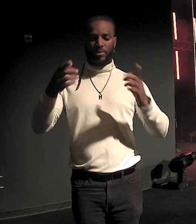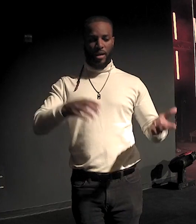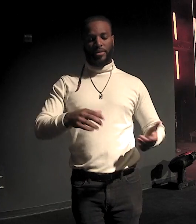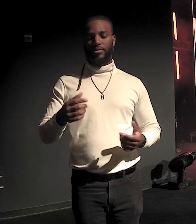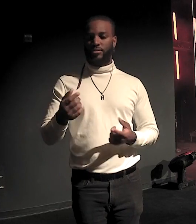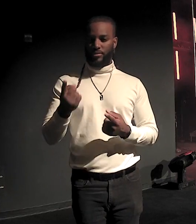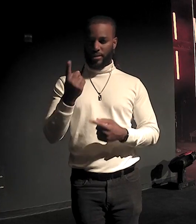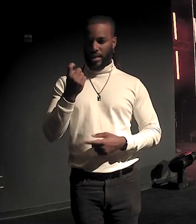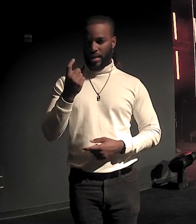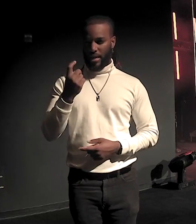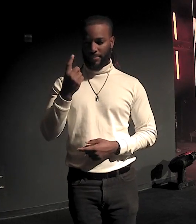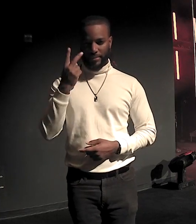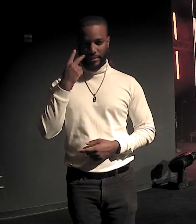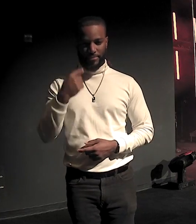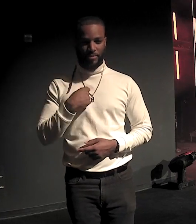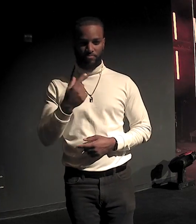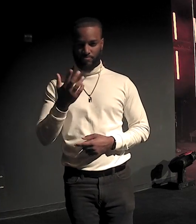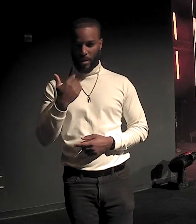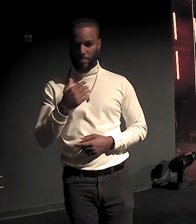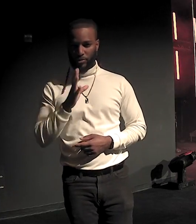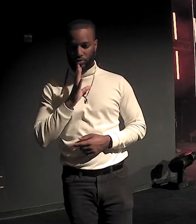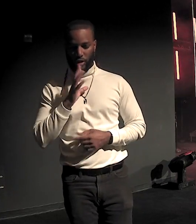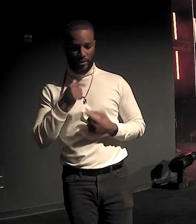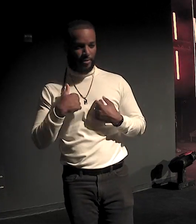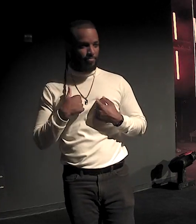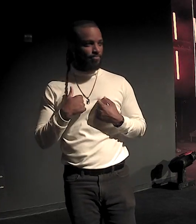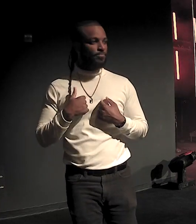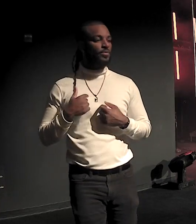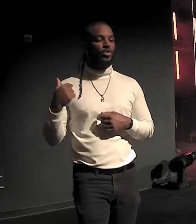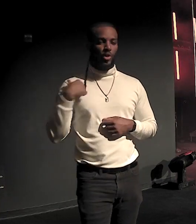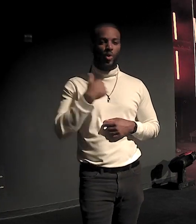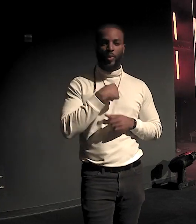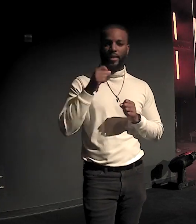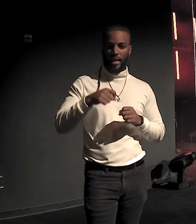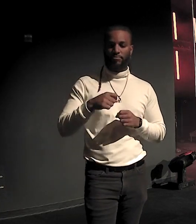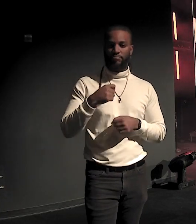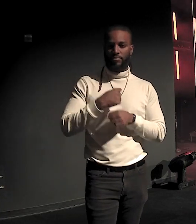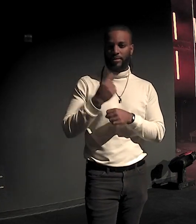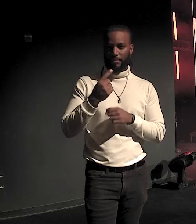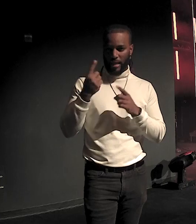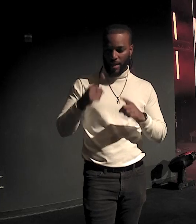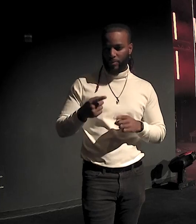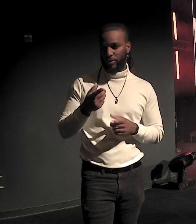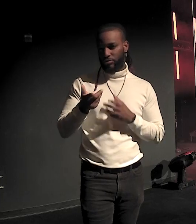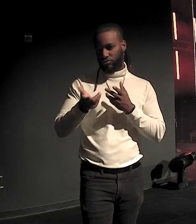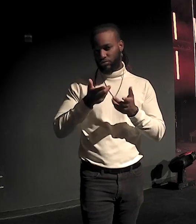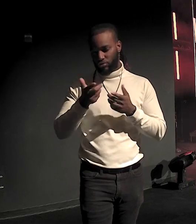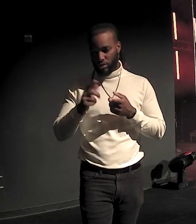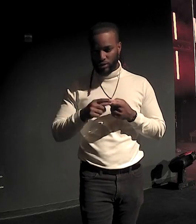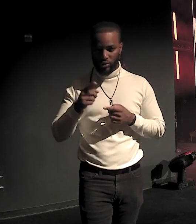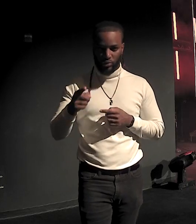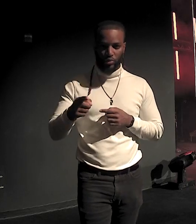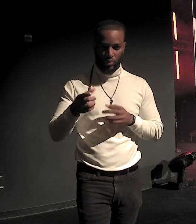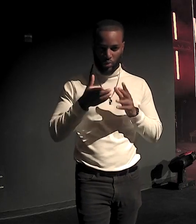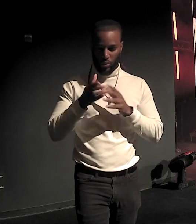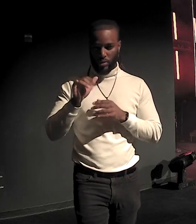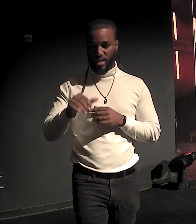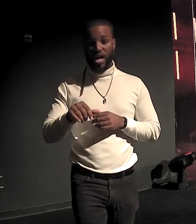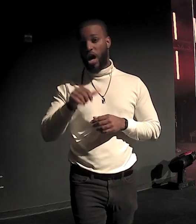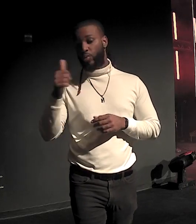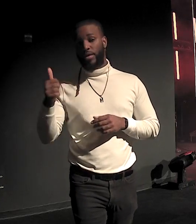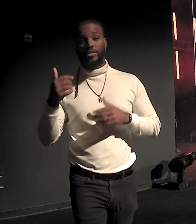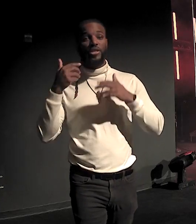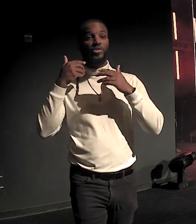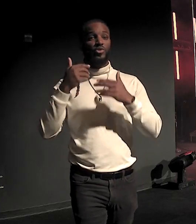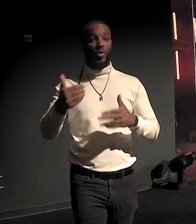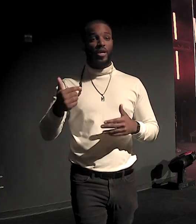come see us. I want you to come talk to us, and we can make something happen. We can talk to you through that. Otherwise,